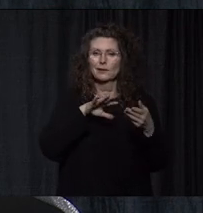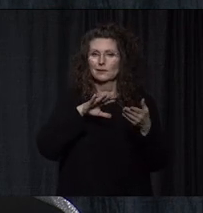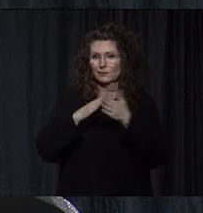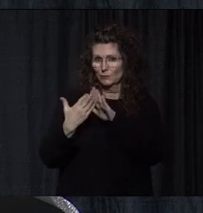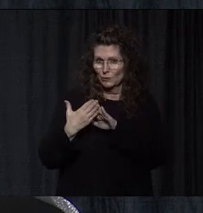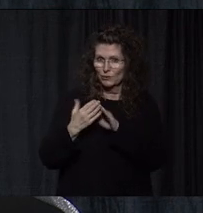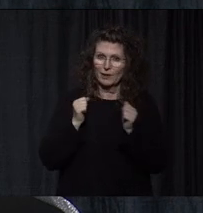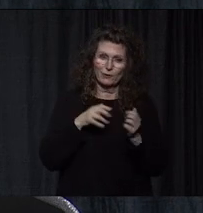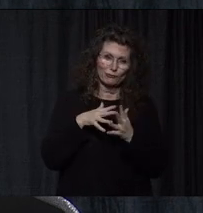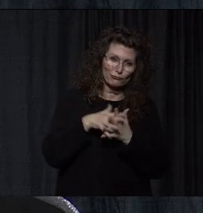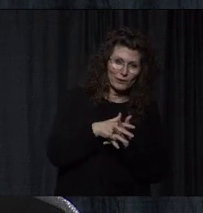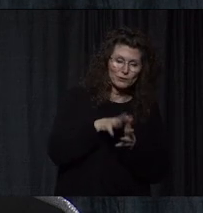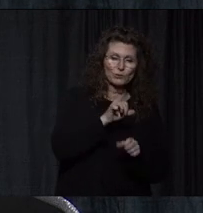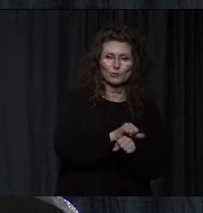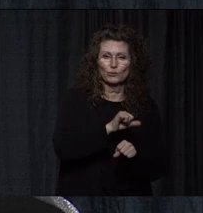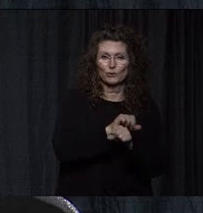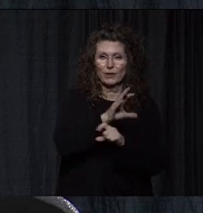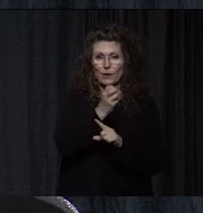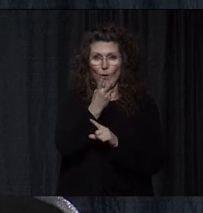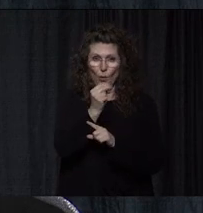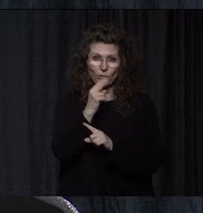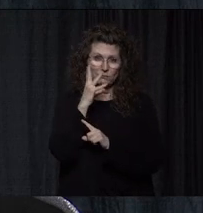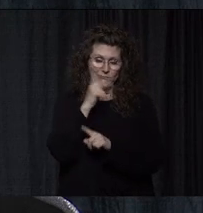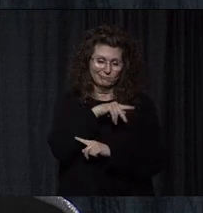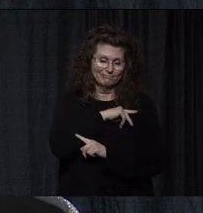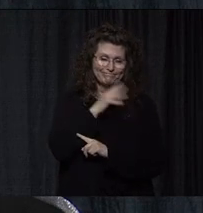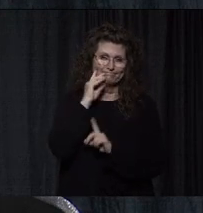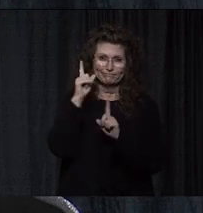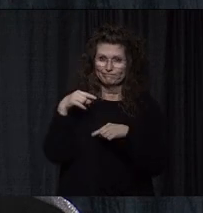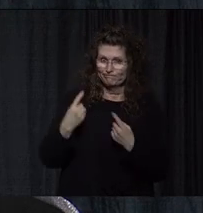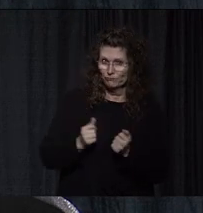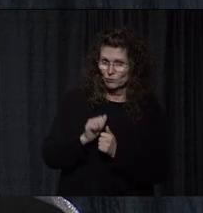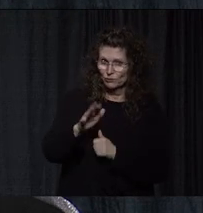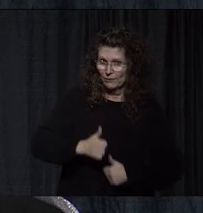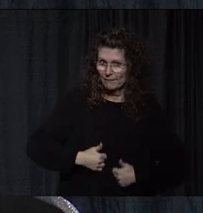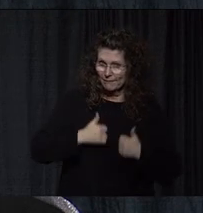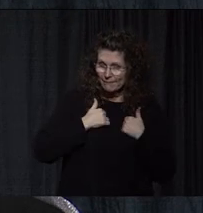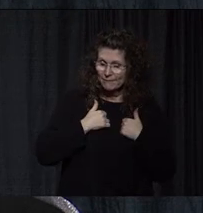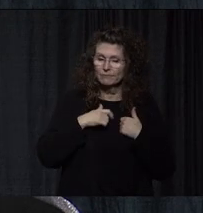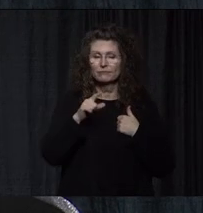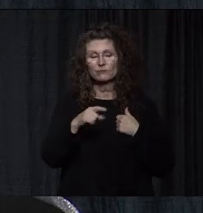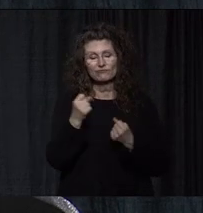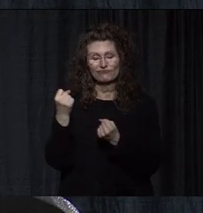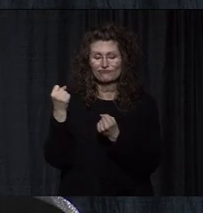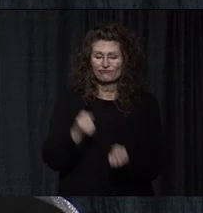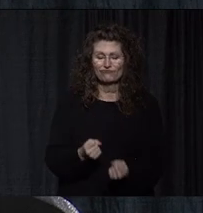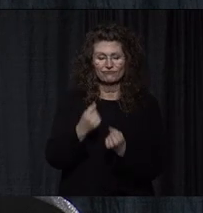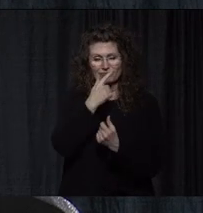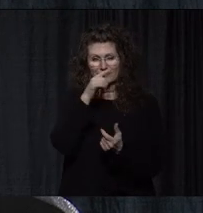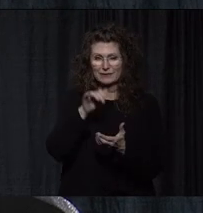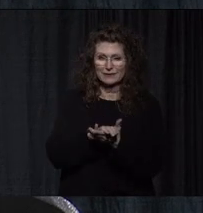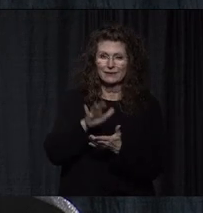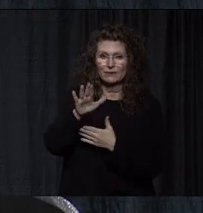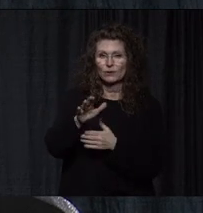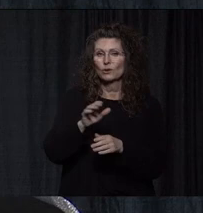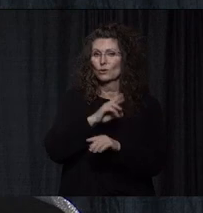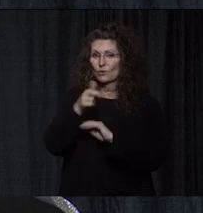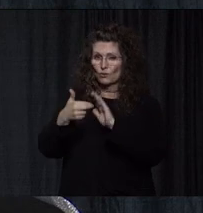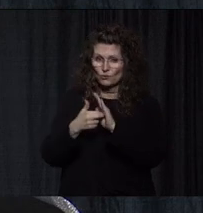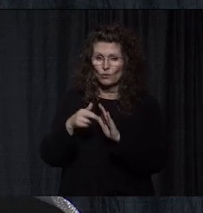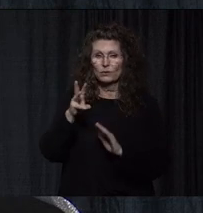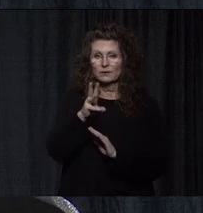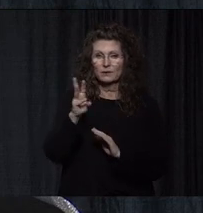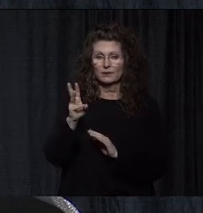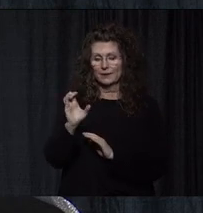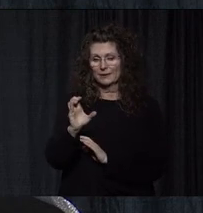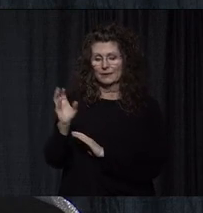work and her own personal experience. She strongly believes that her role at the Canadian Women's